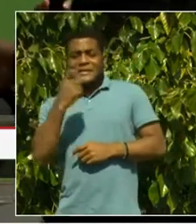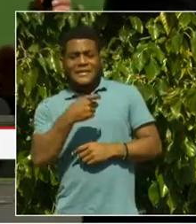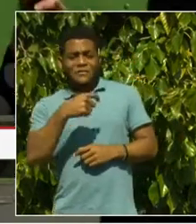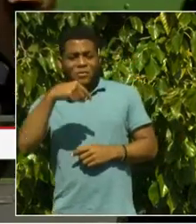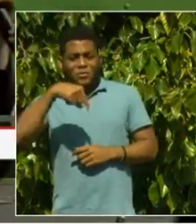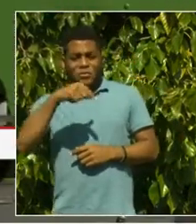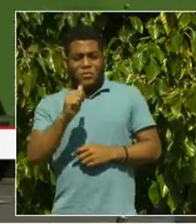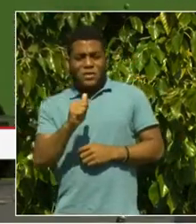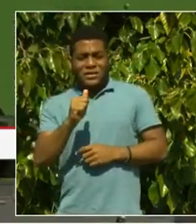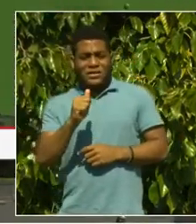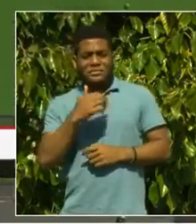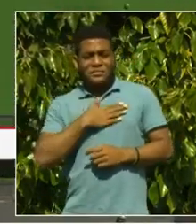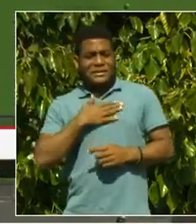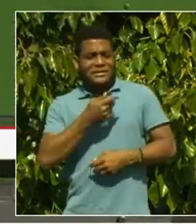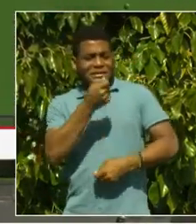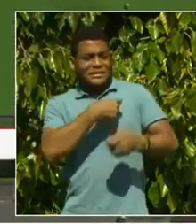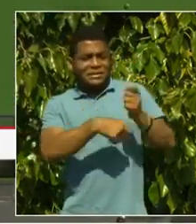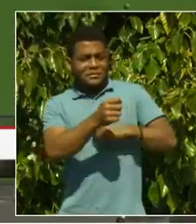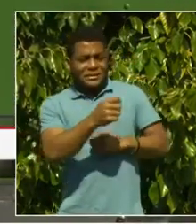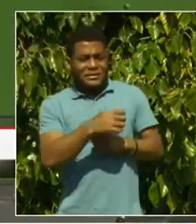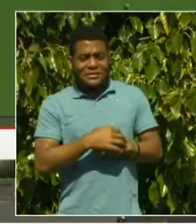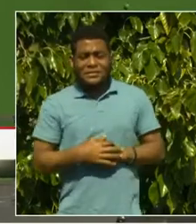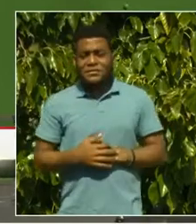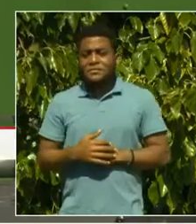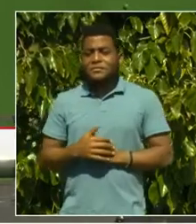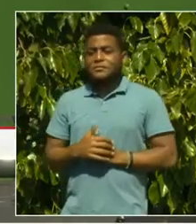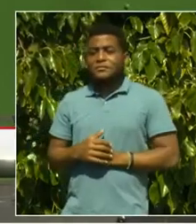Oh, this one. Oh, thank you. Thank you.